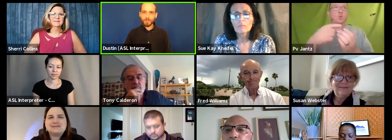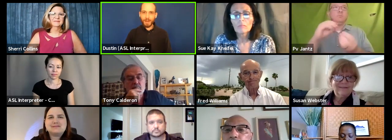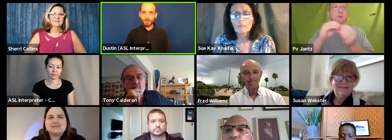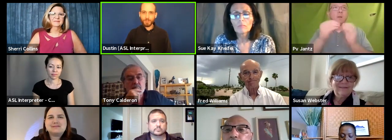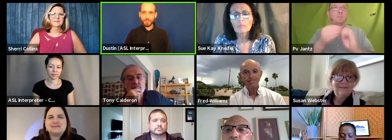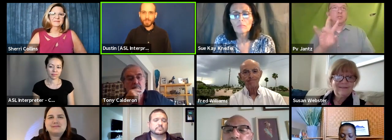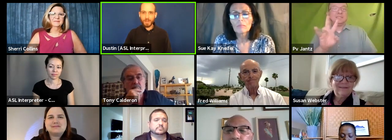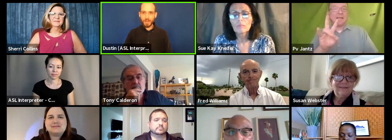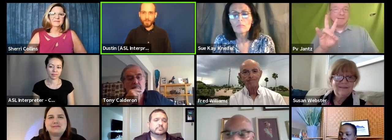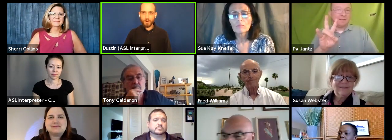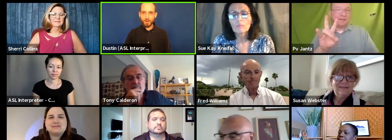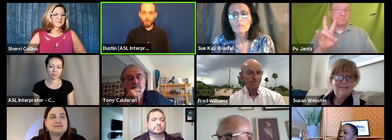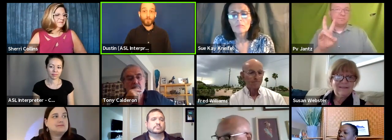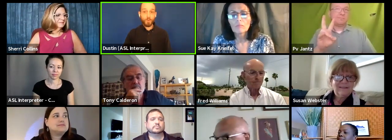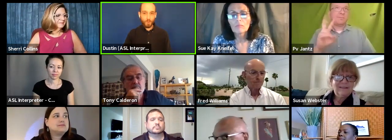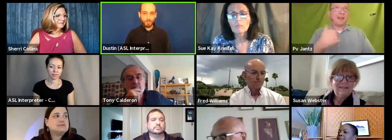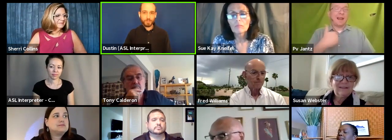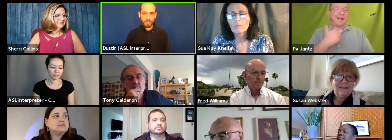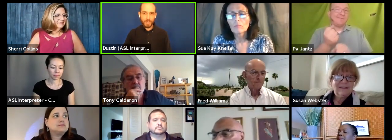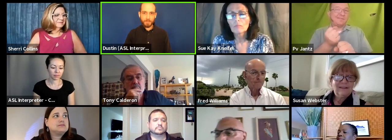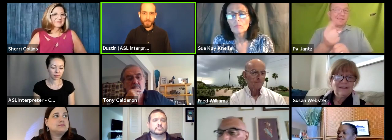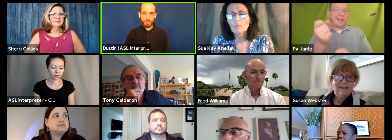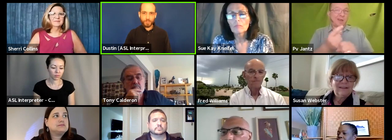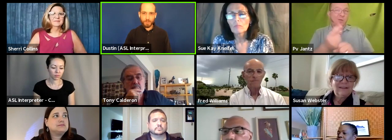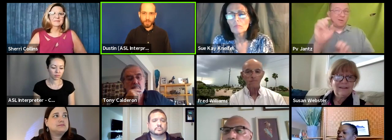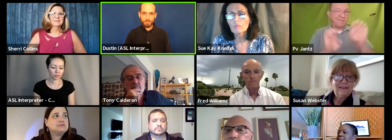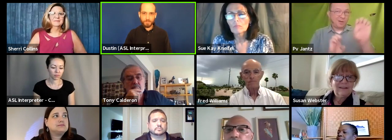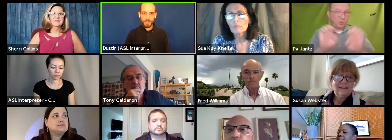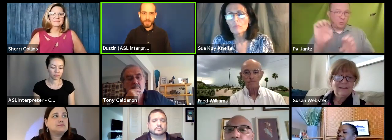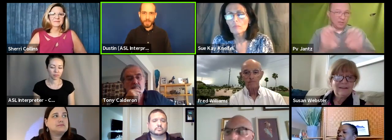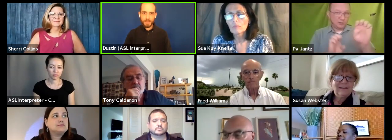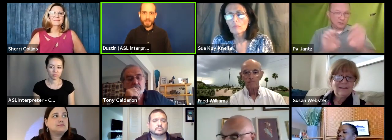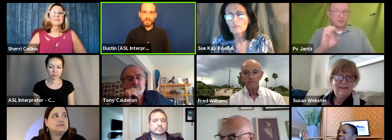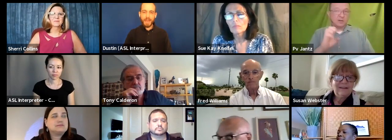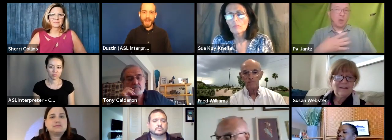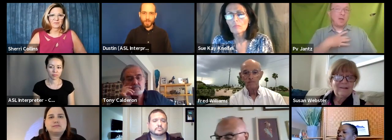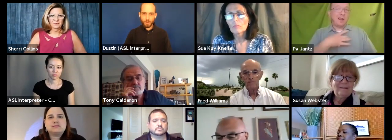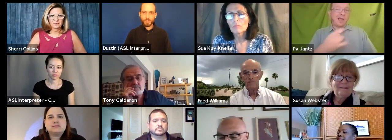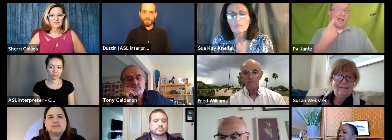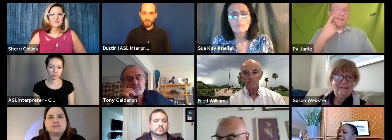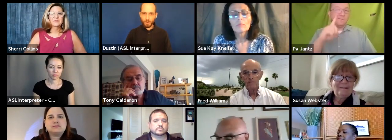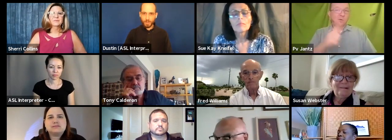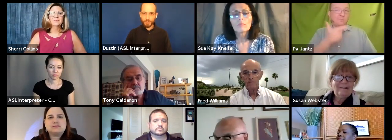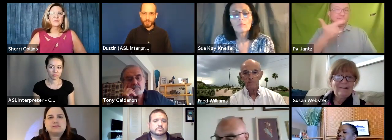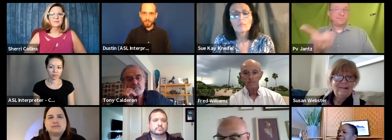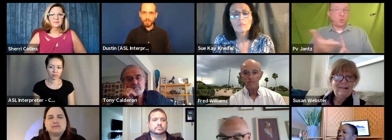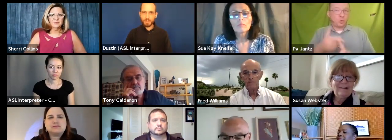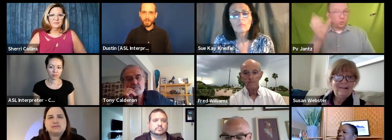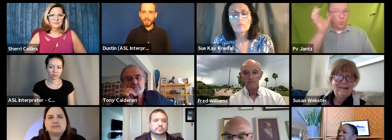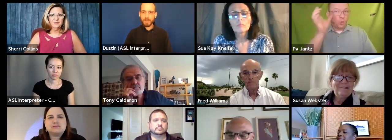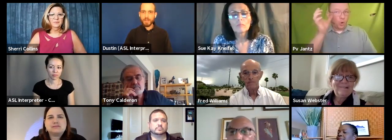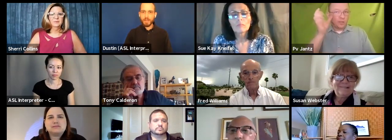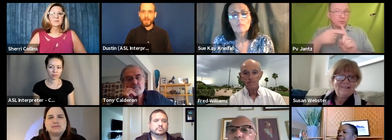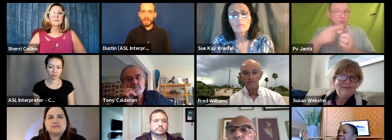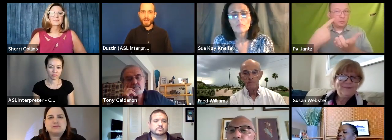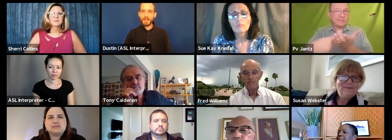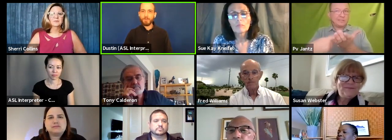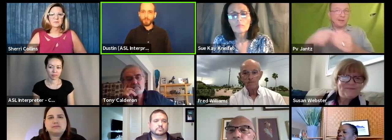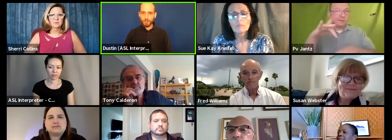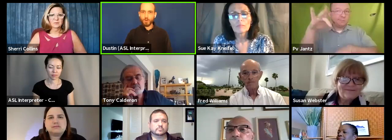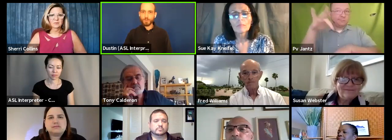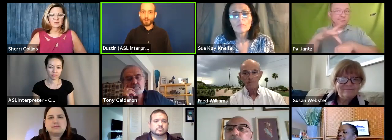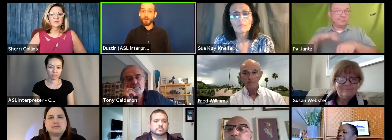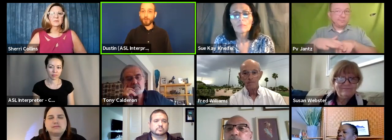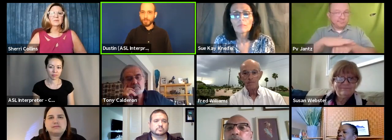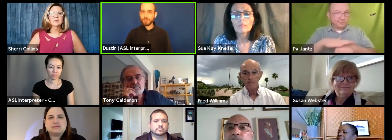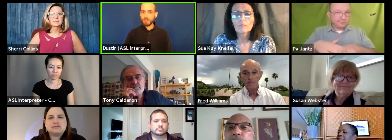And I will now turn the time, well, we'll move on to agenda item number 7, the annual evaluation. And I will